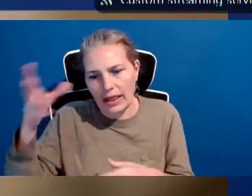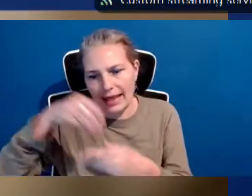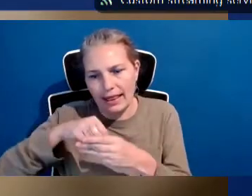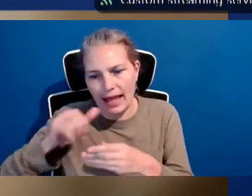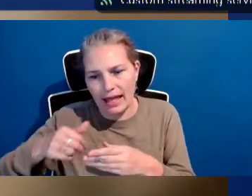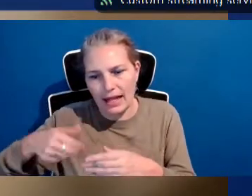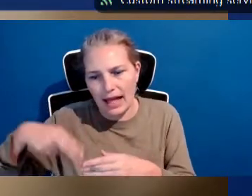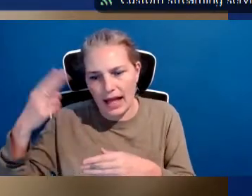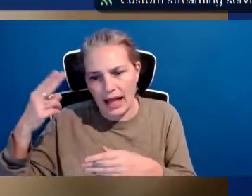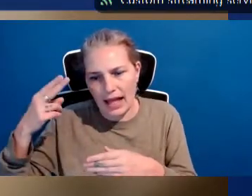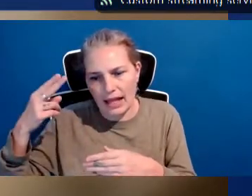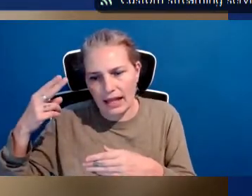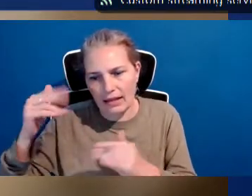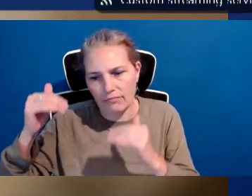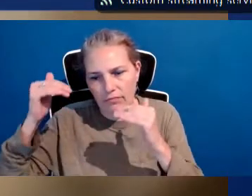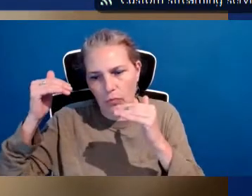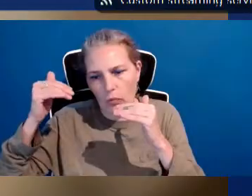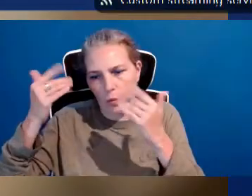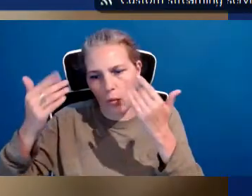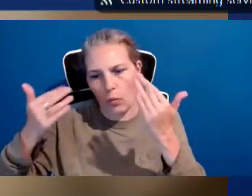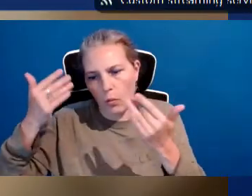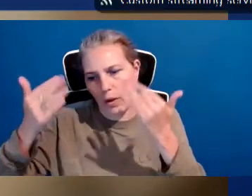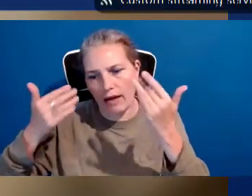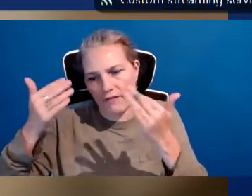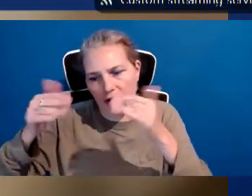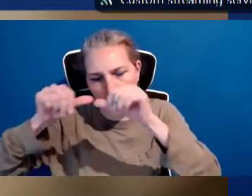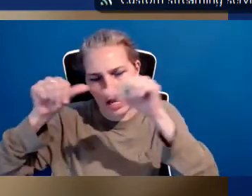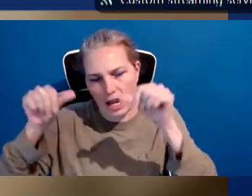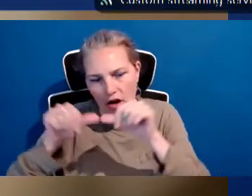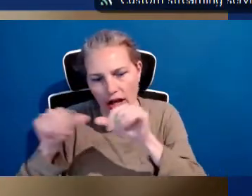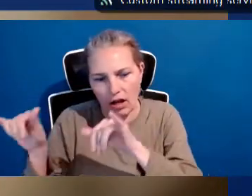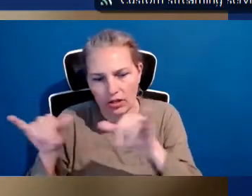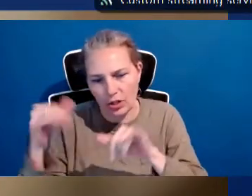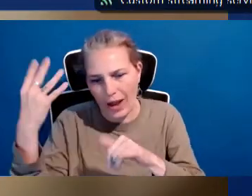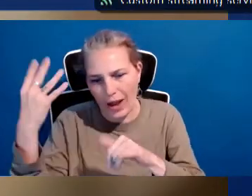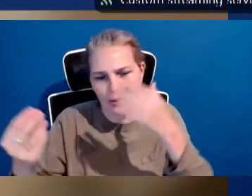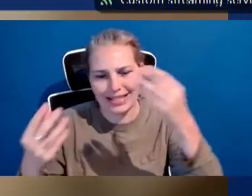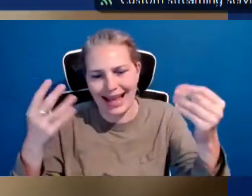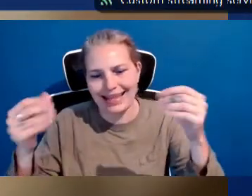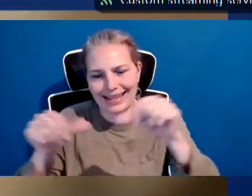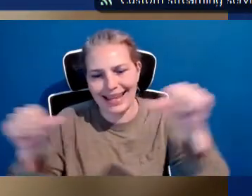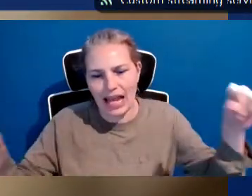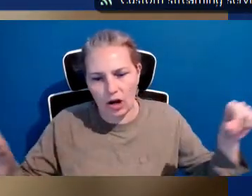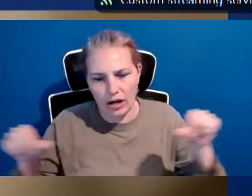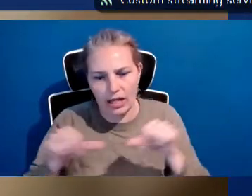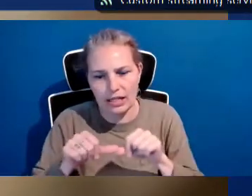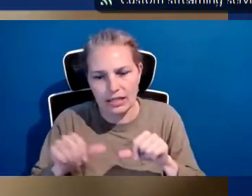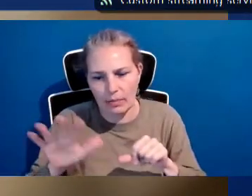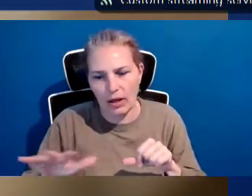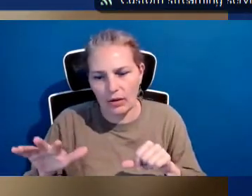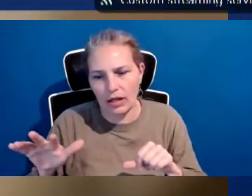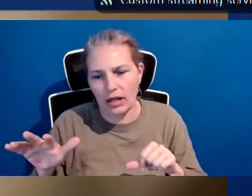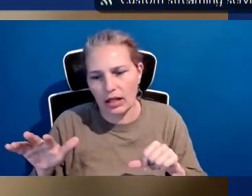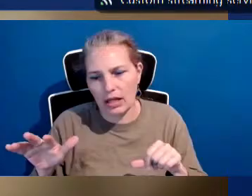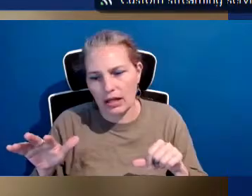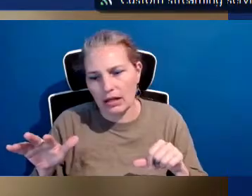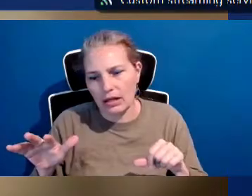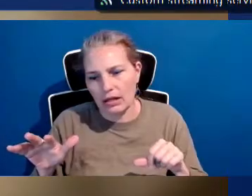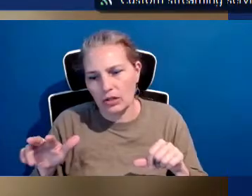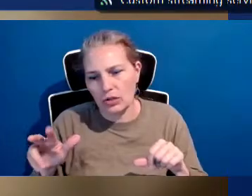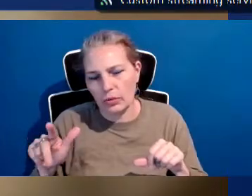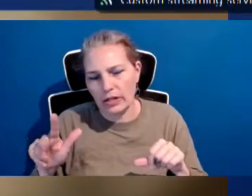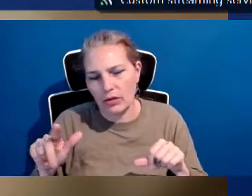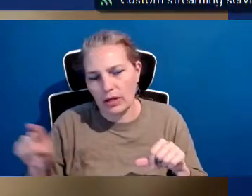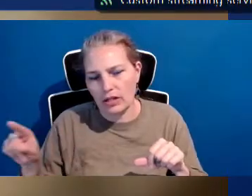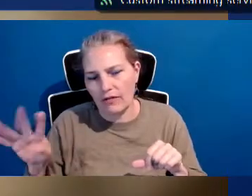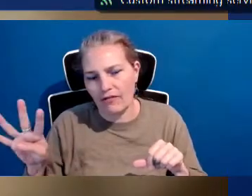well as on the outside of that area, an additional 23 miles. We have 40 miles that will be in the